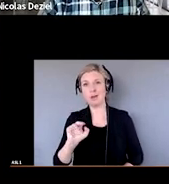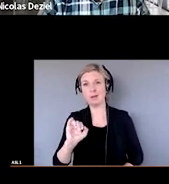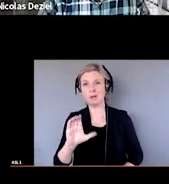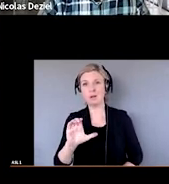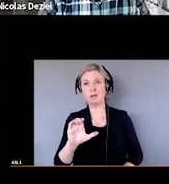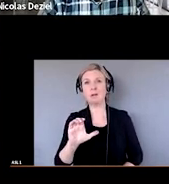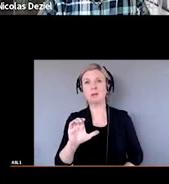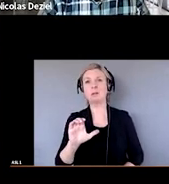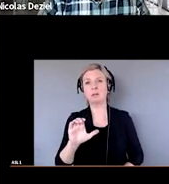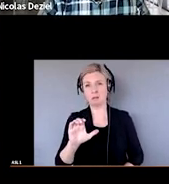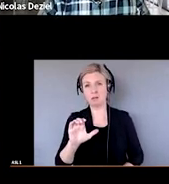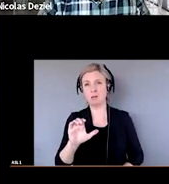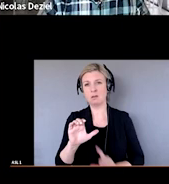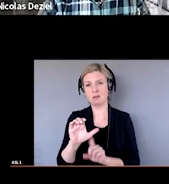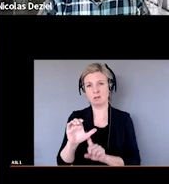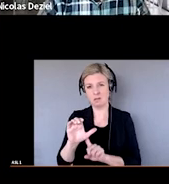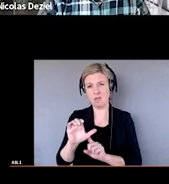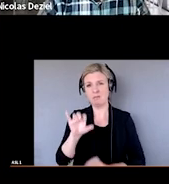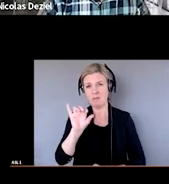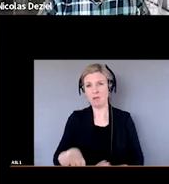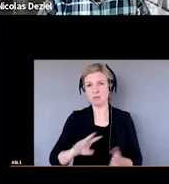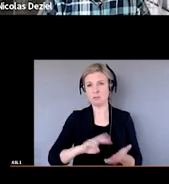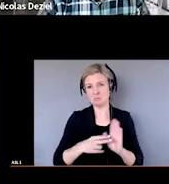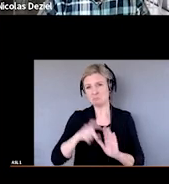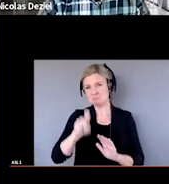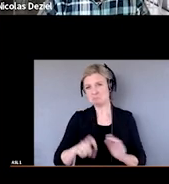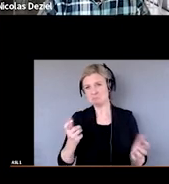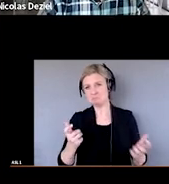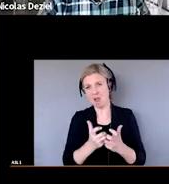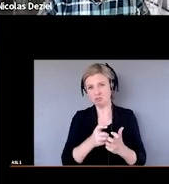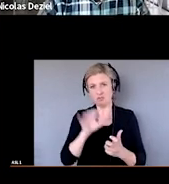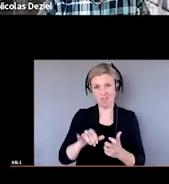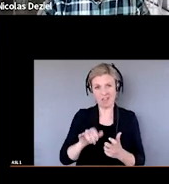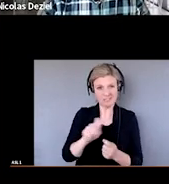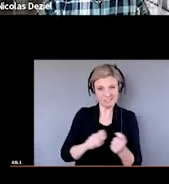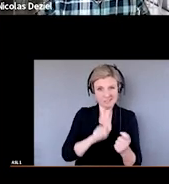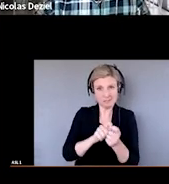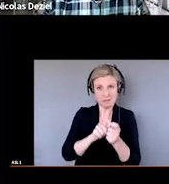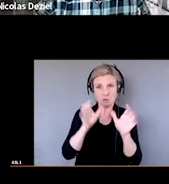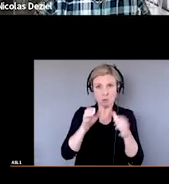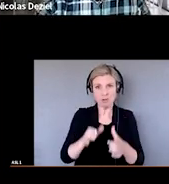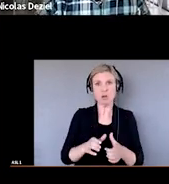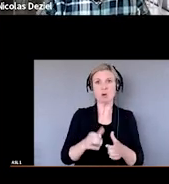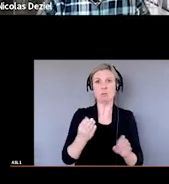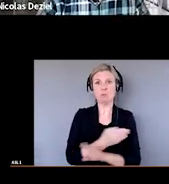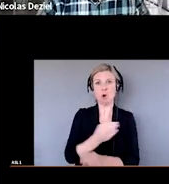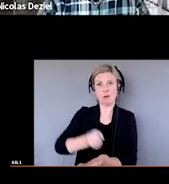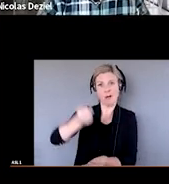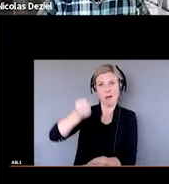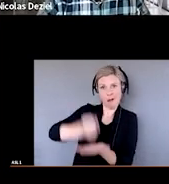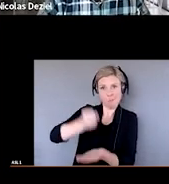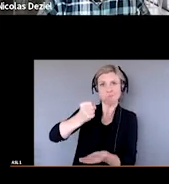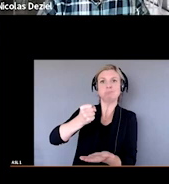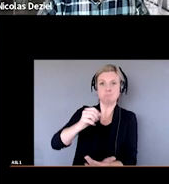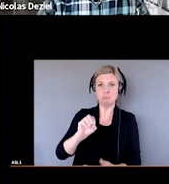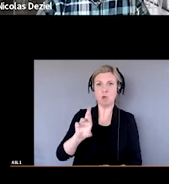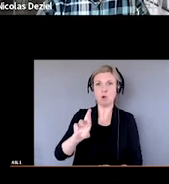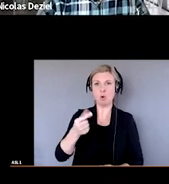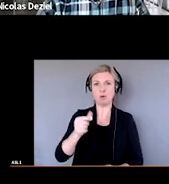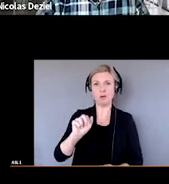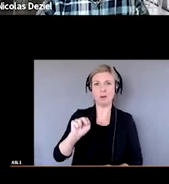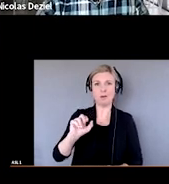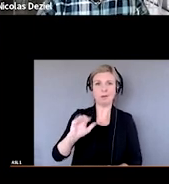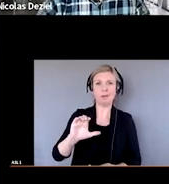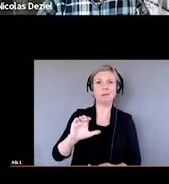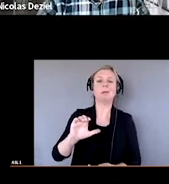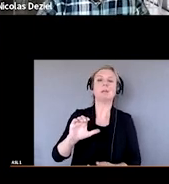to meet certain criteria for it to be organic in order to have the organic mark on the label of the